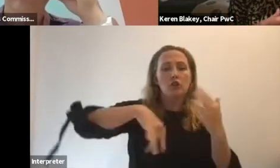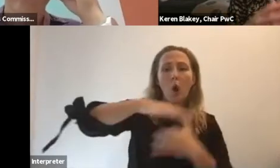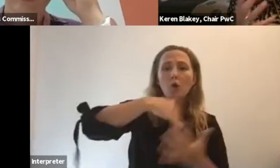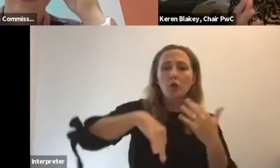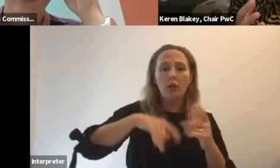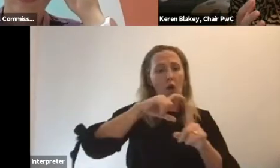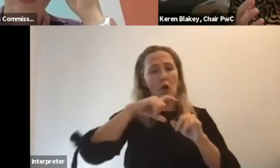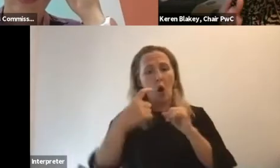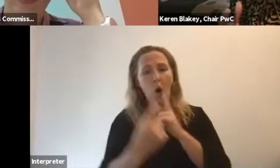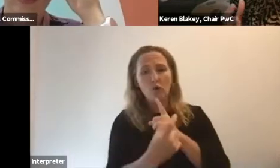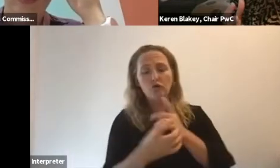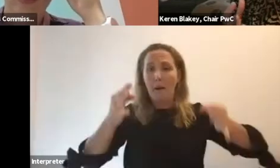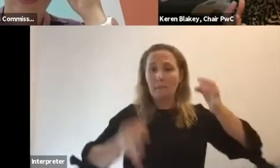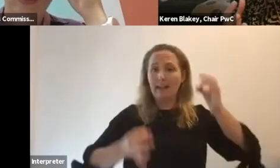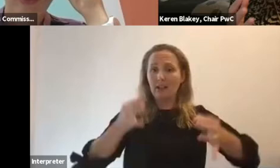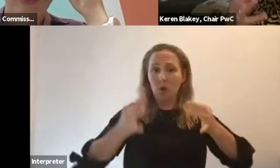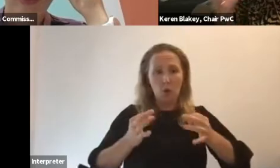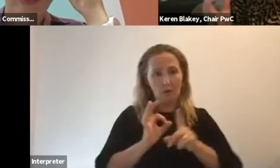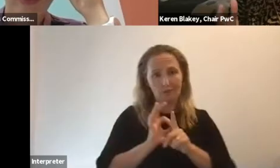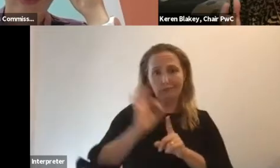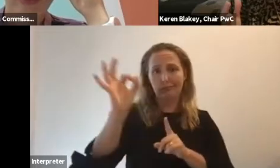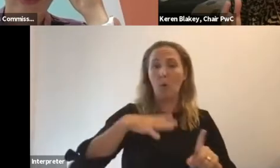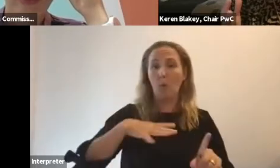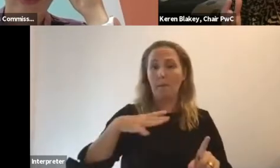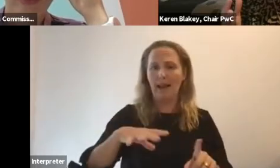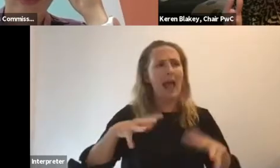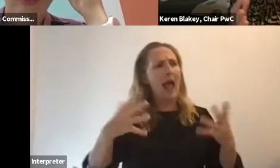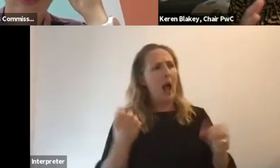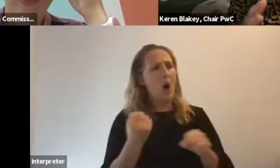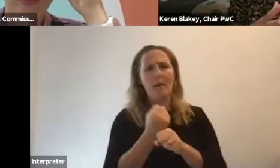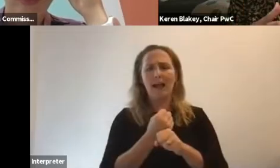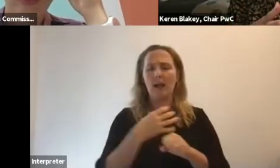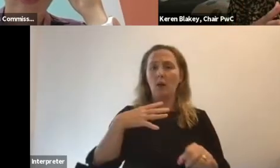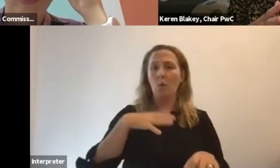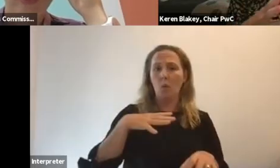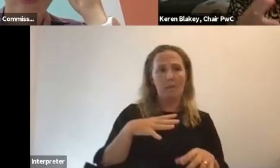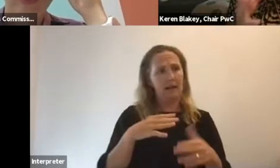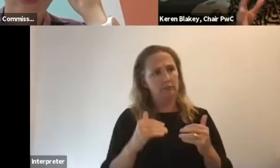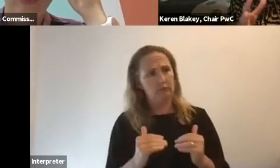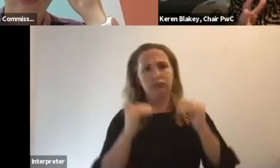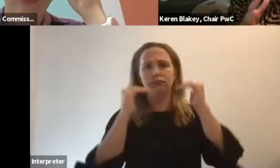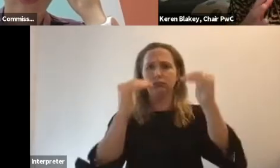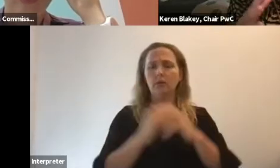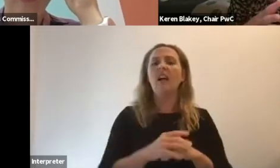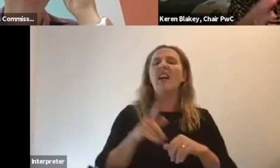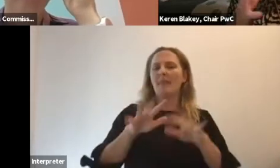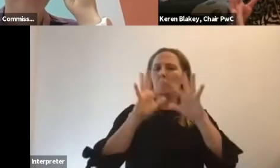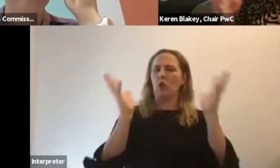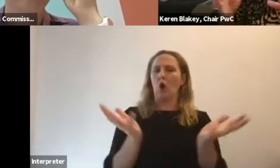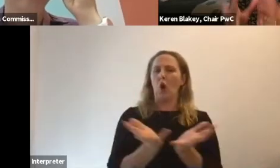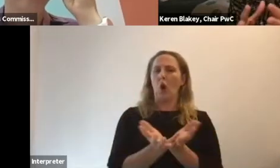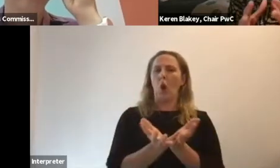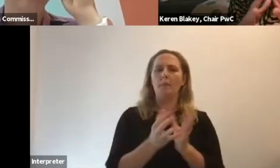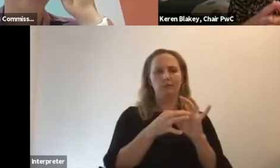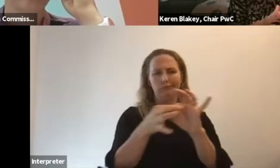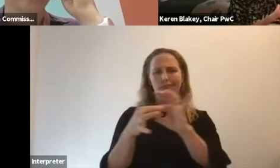How do we help women really make a difference? And that was a global initiative at the time. So the spin on